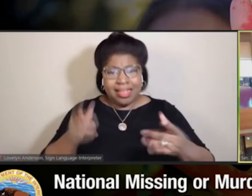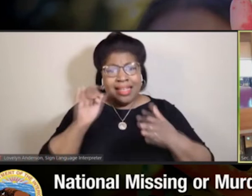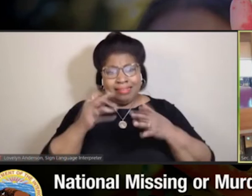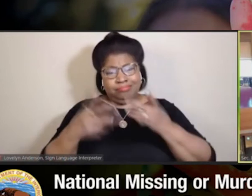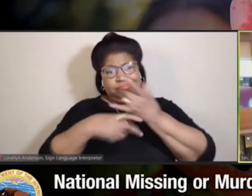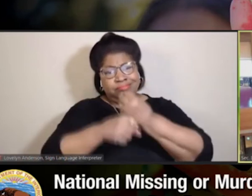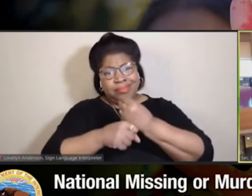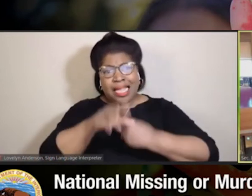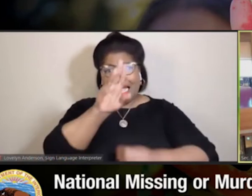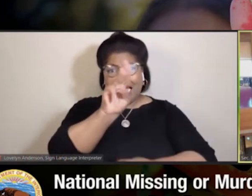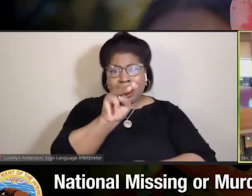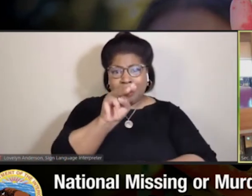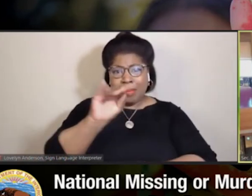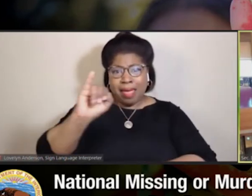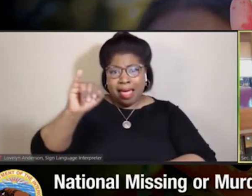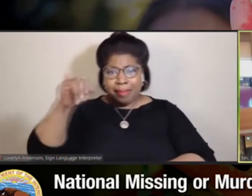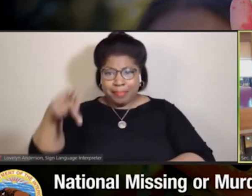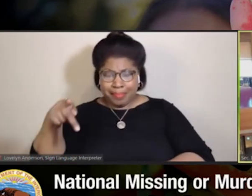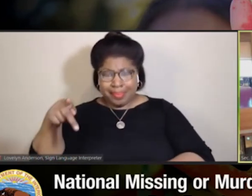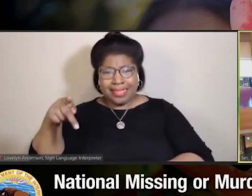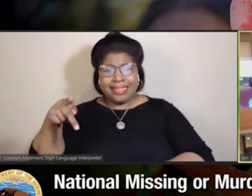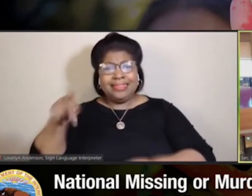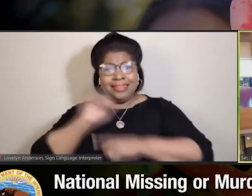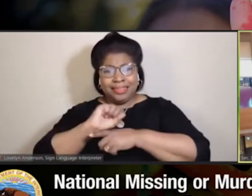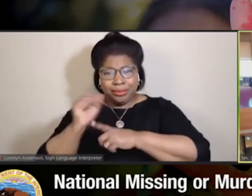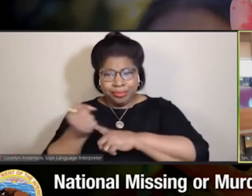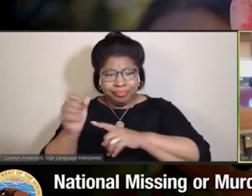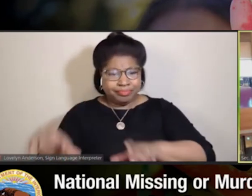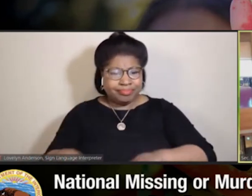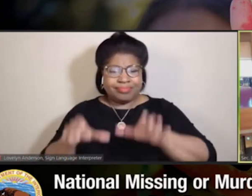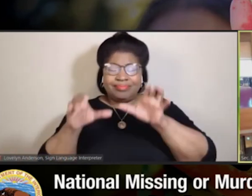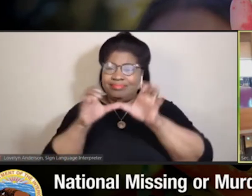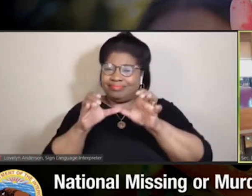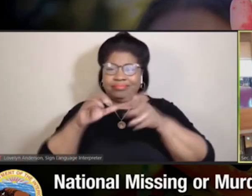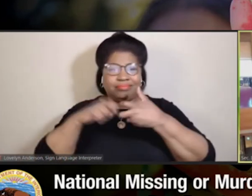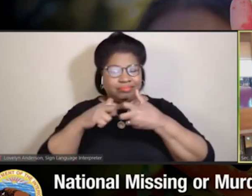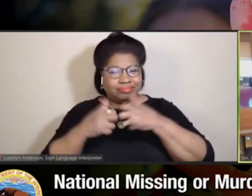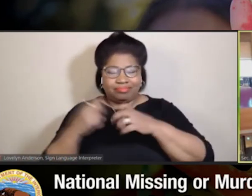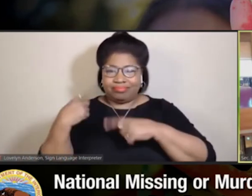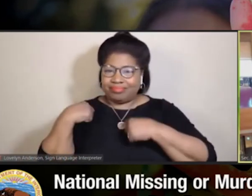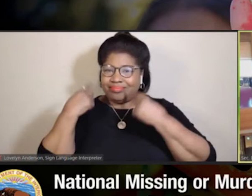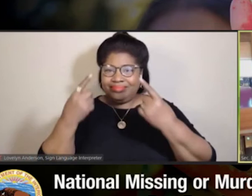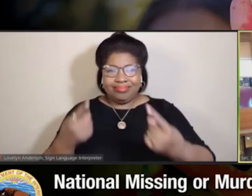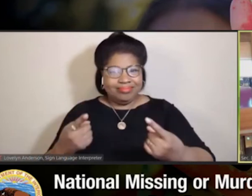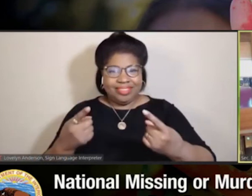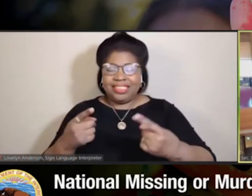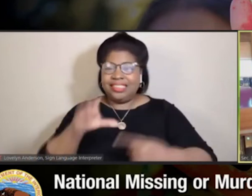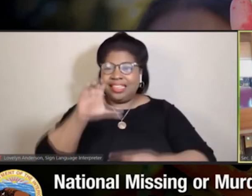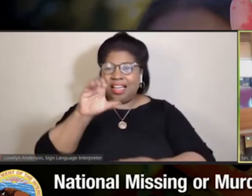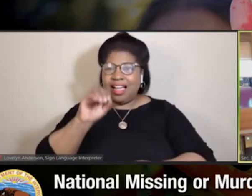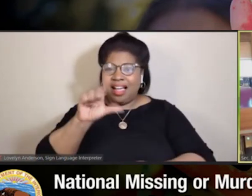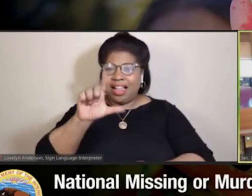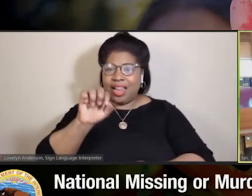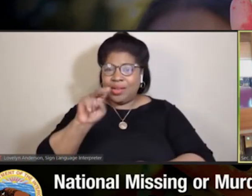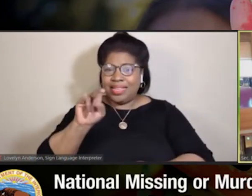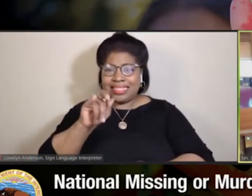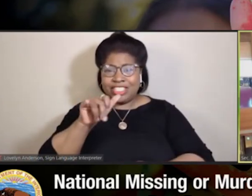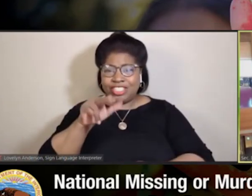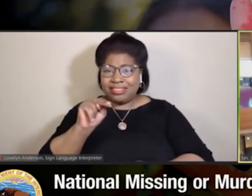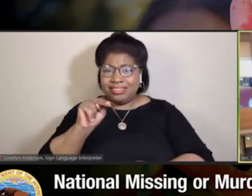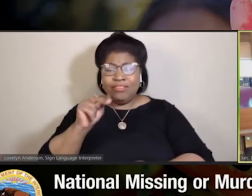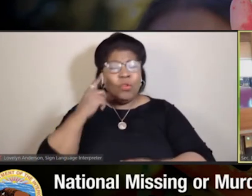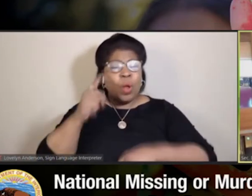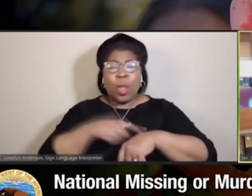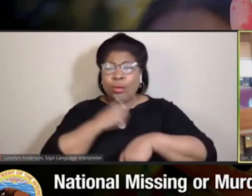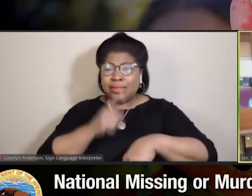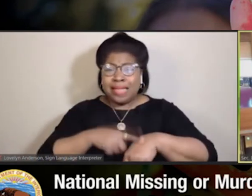communities have faced since the dawn of colonization. For too long, this issue has been swept under the rug by our government